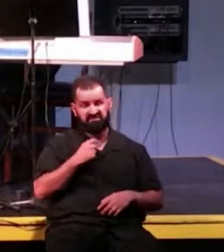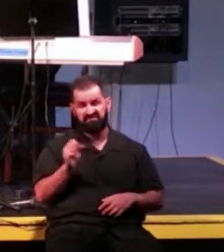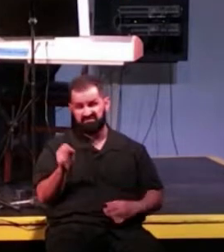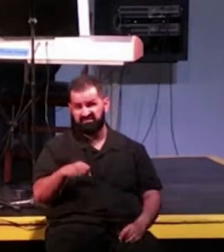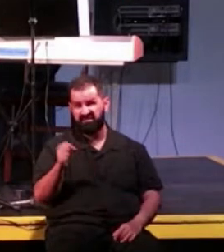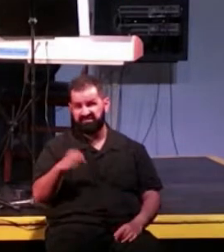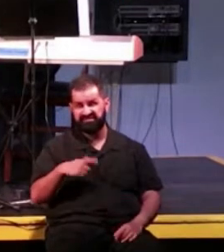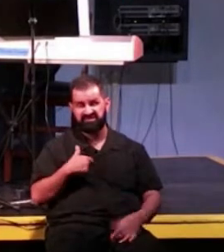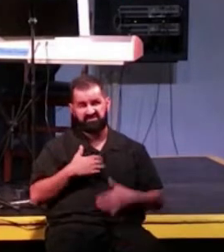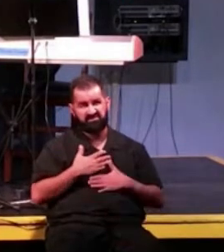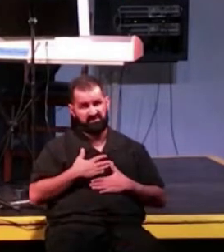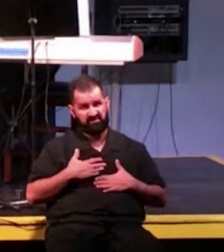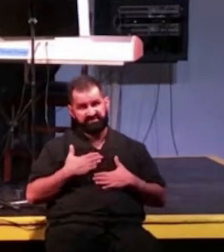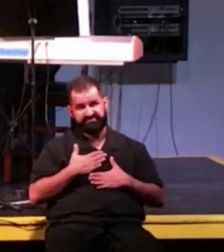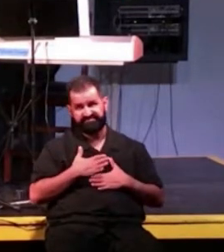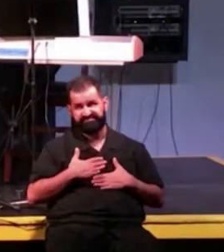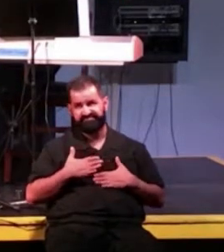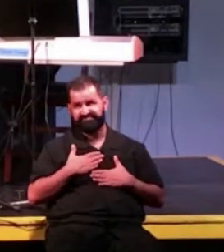it, all right.